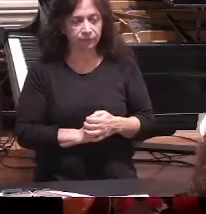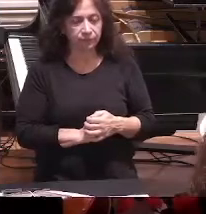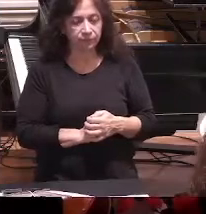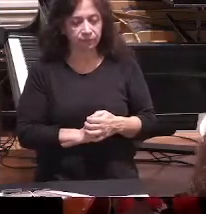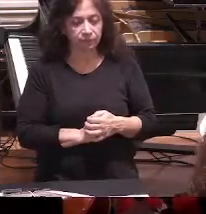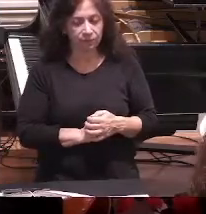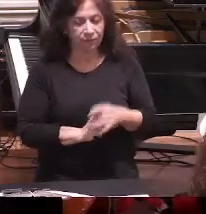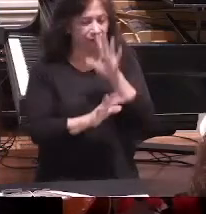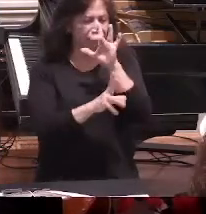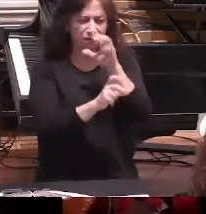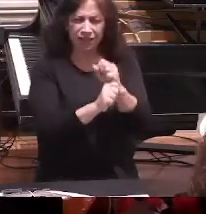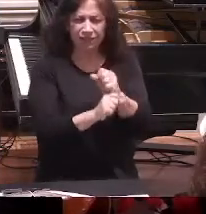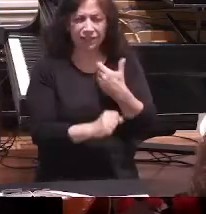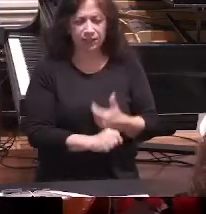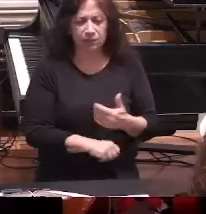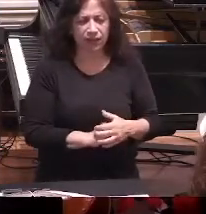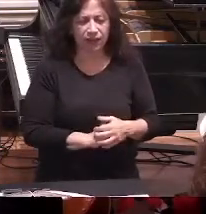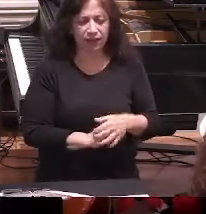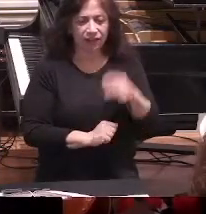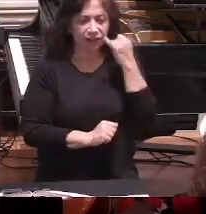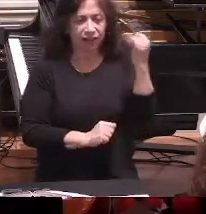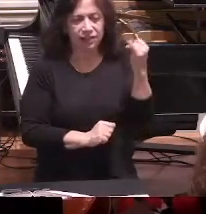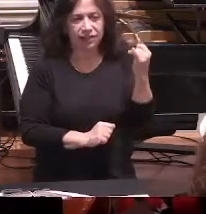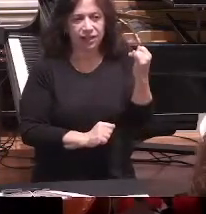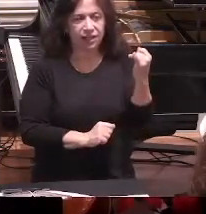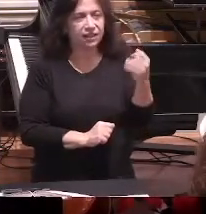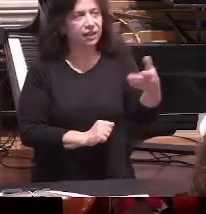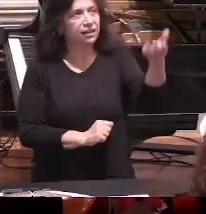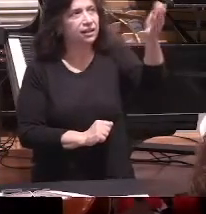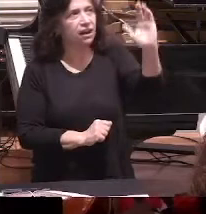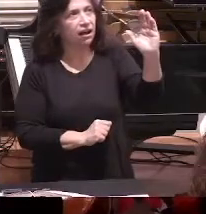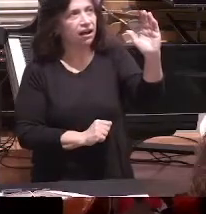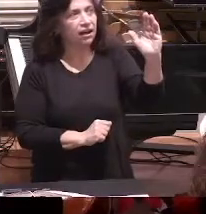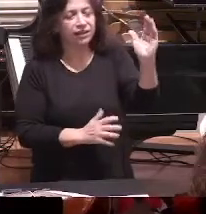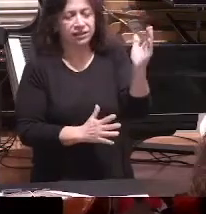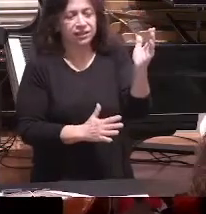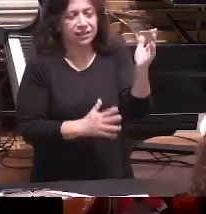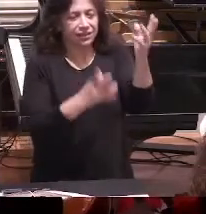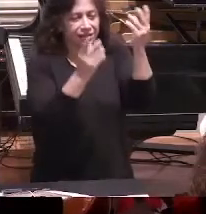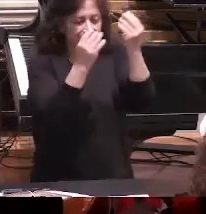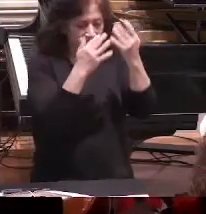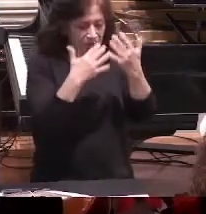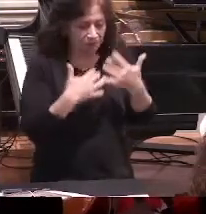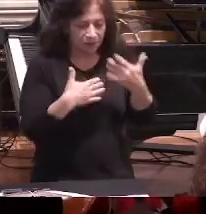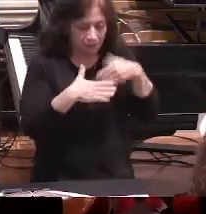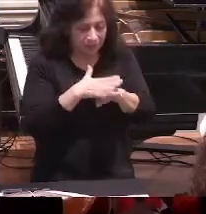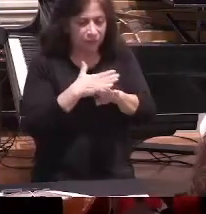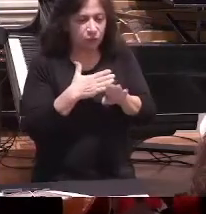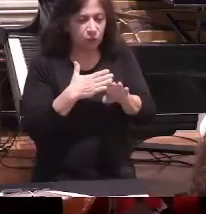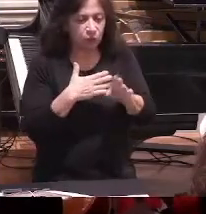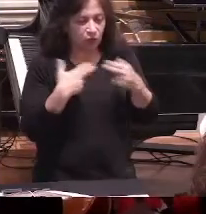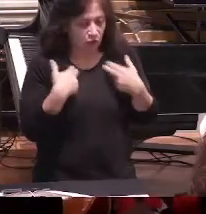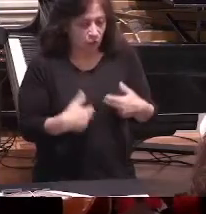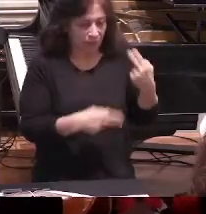It fascinates me, this idea that divine essence would break into human